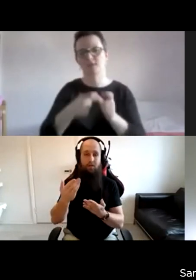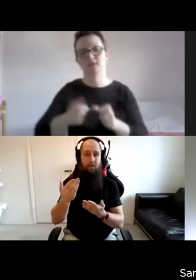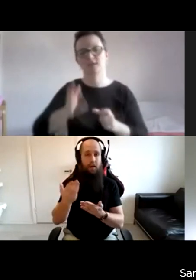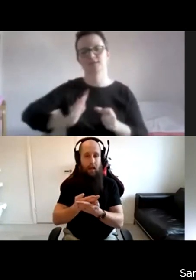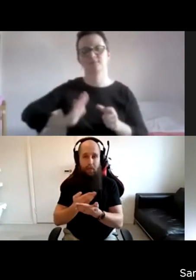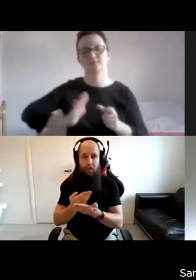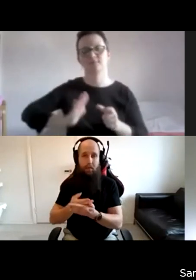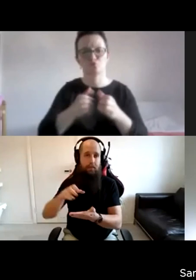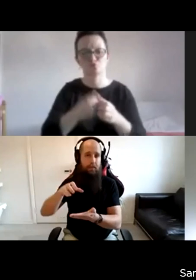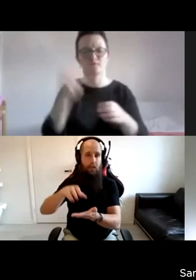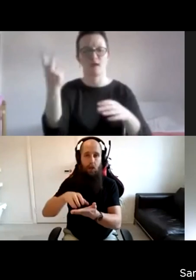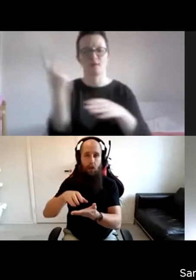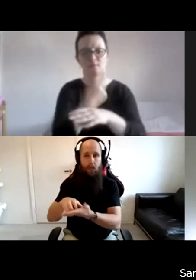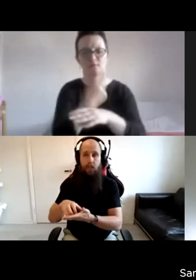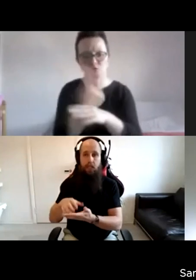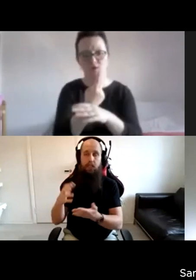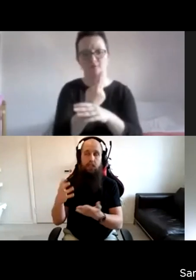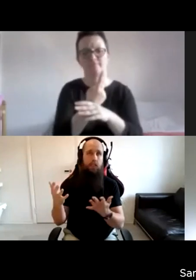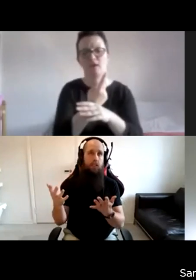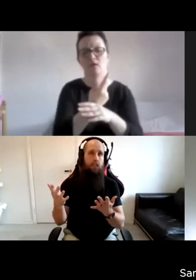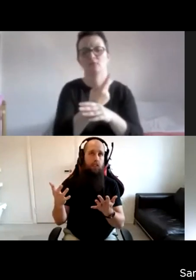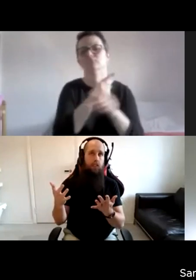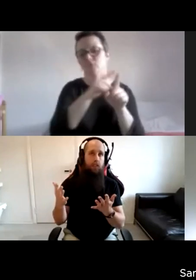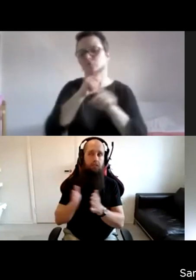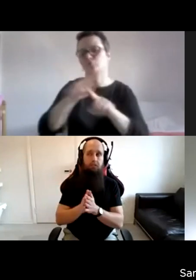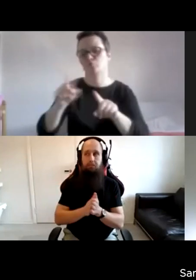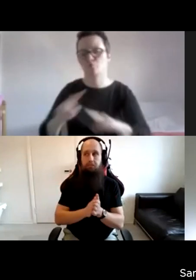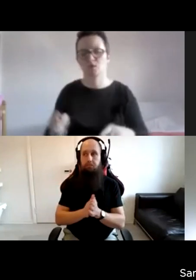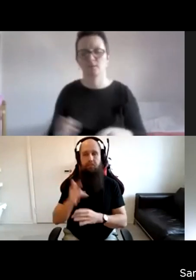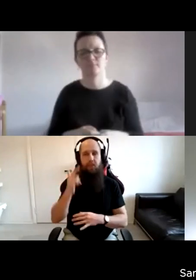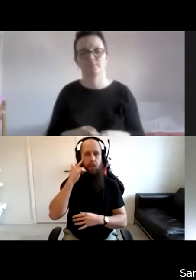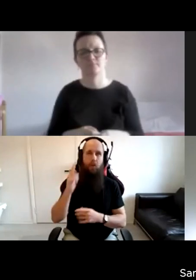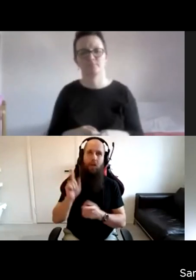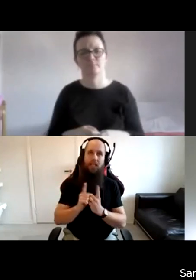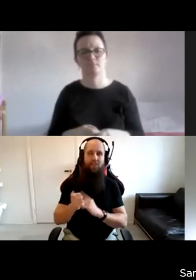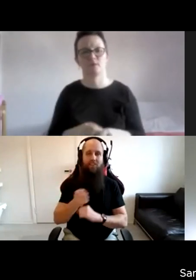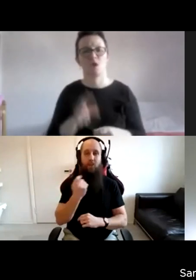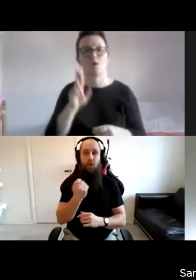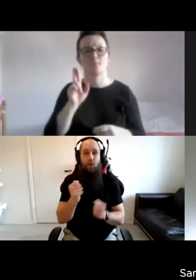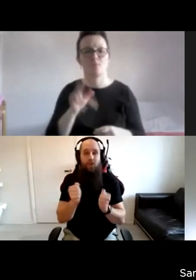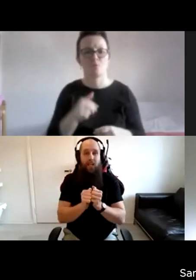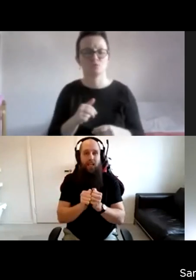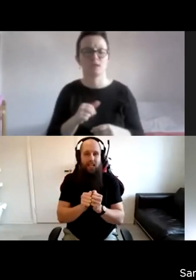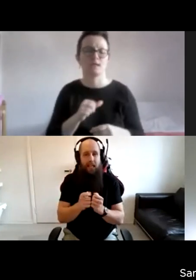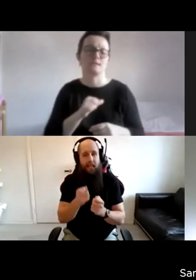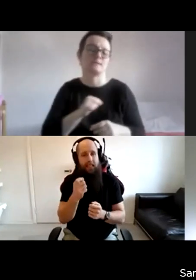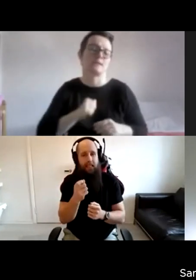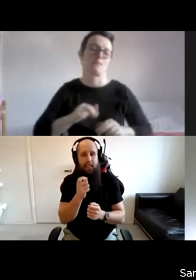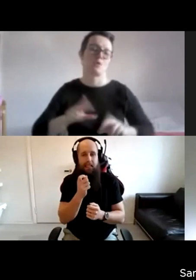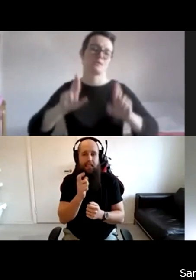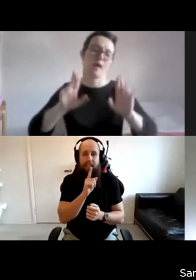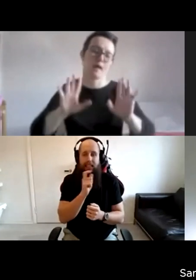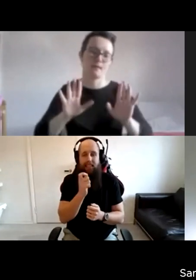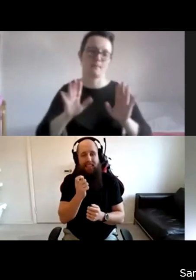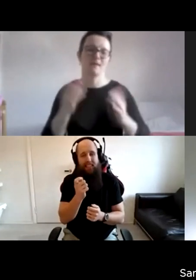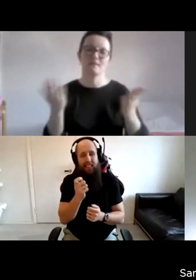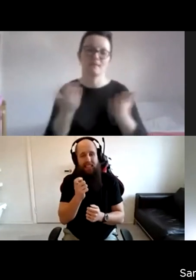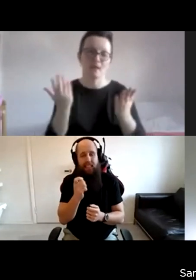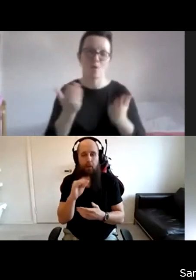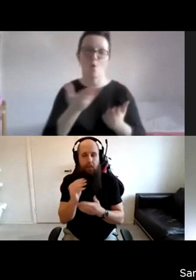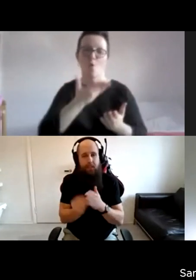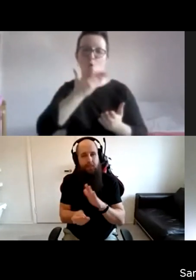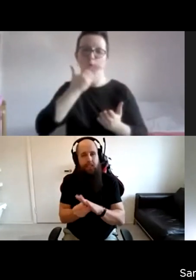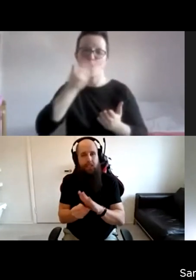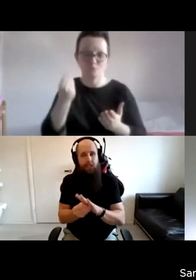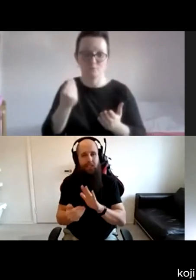And I can just hope that we have somehow been able to contribute a little bit to at least to the awareness of a number